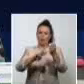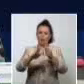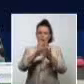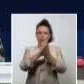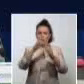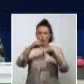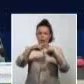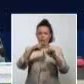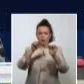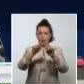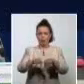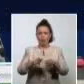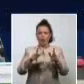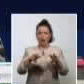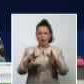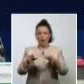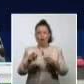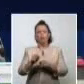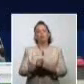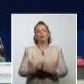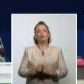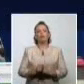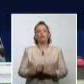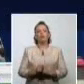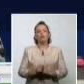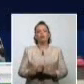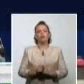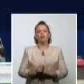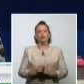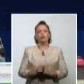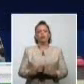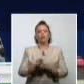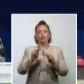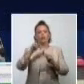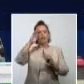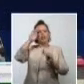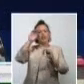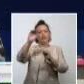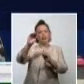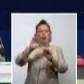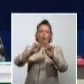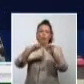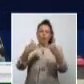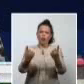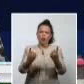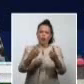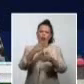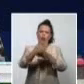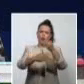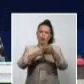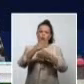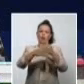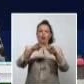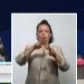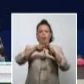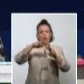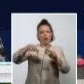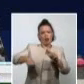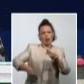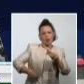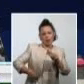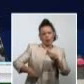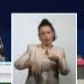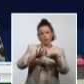prognosis. He underwent several tests, including COVID 19,